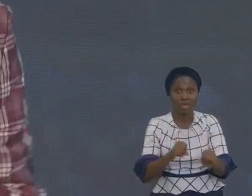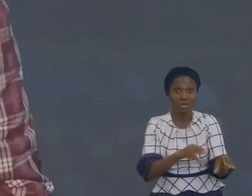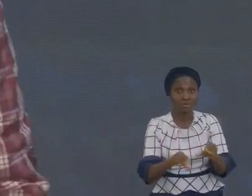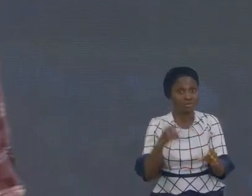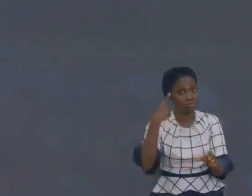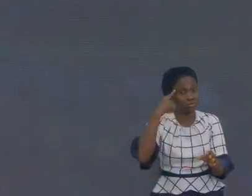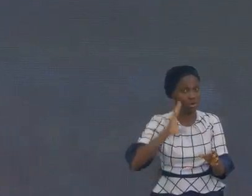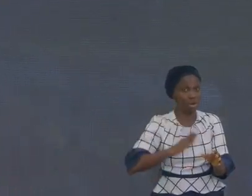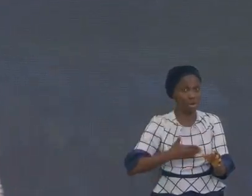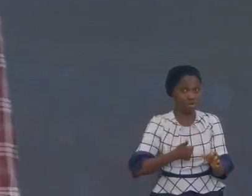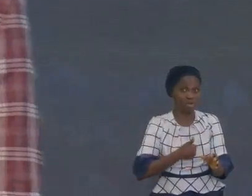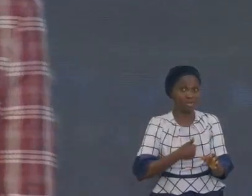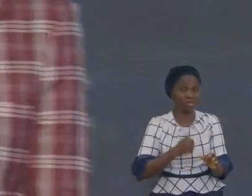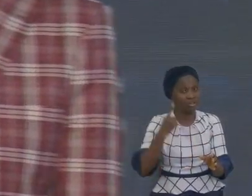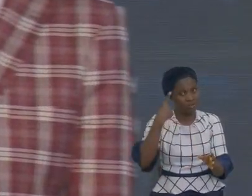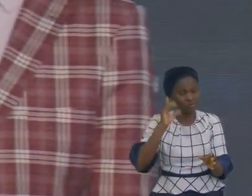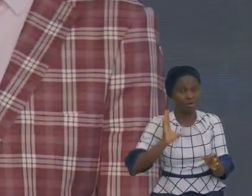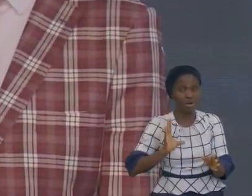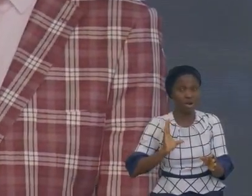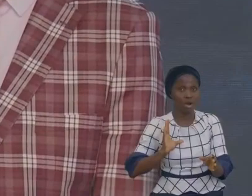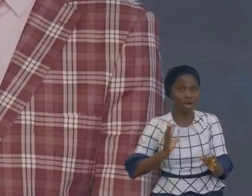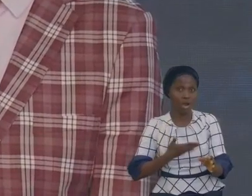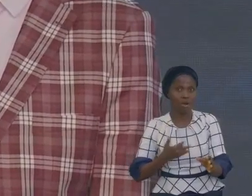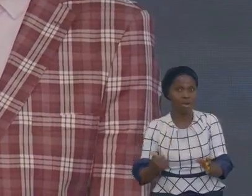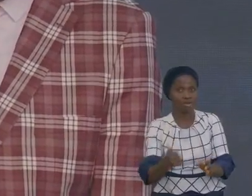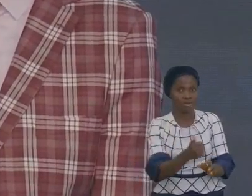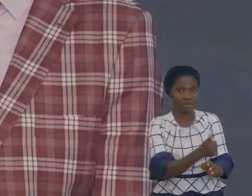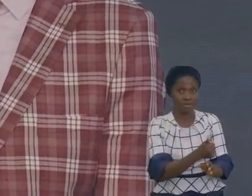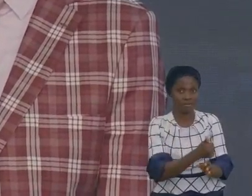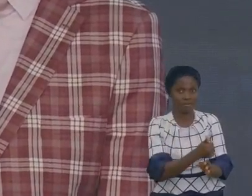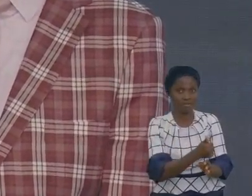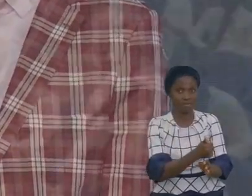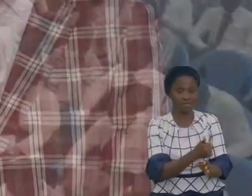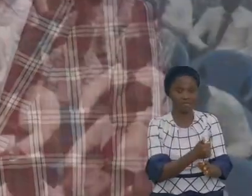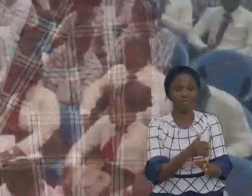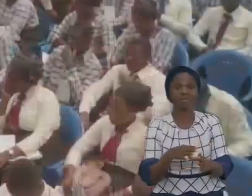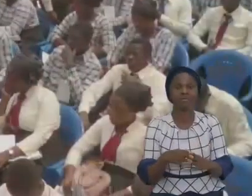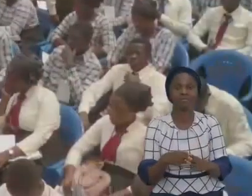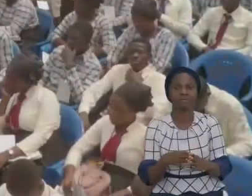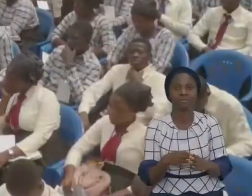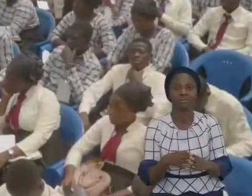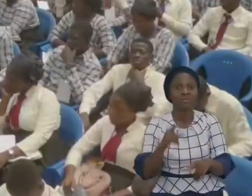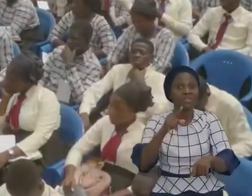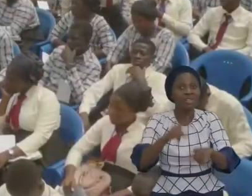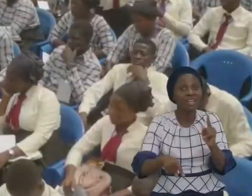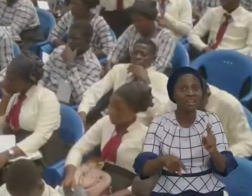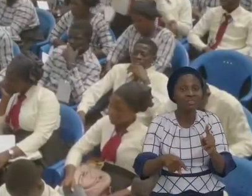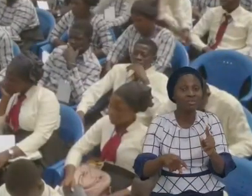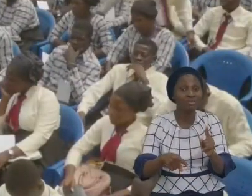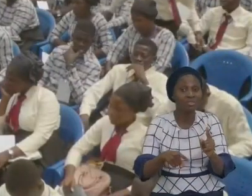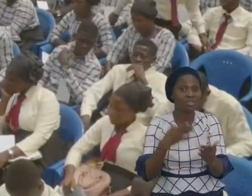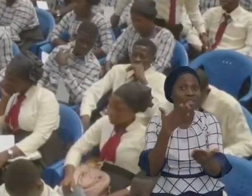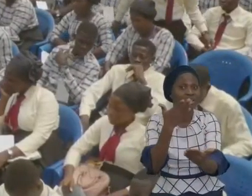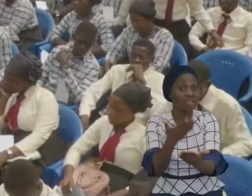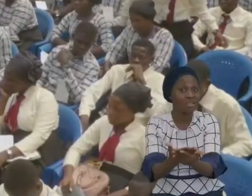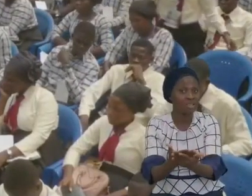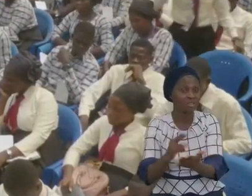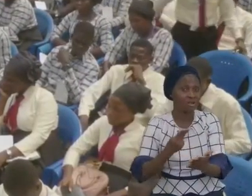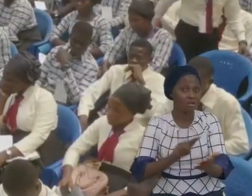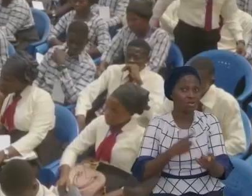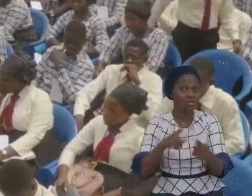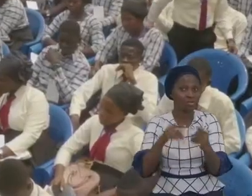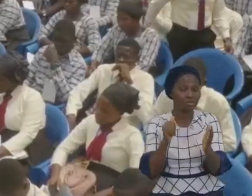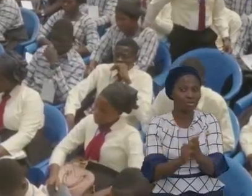ourselves, cannot get us to that higher ground where joy and love and